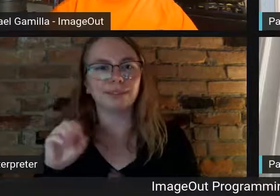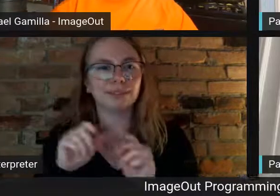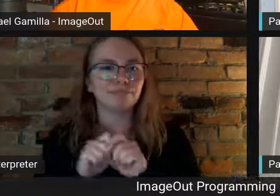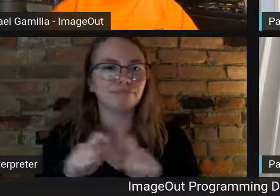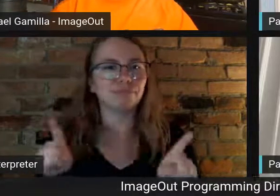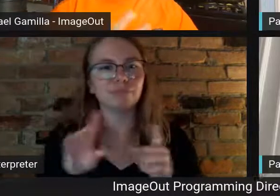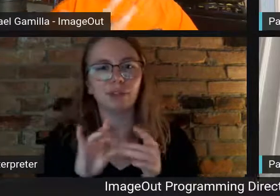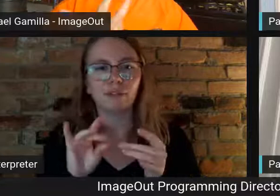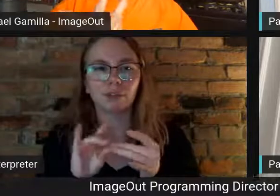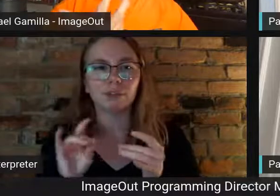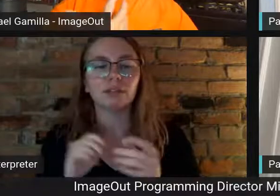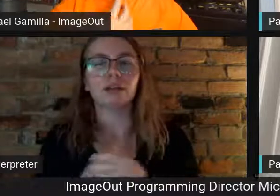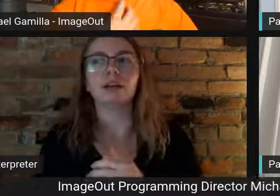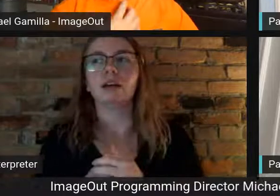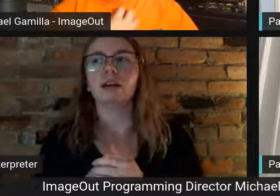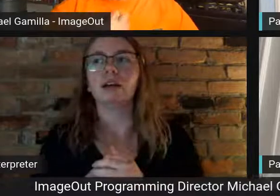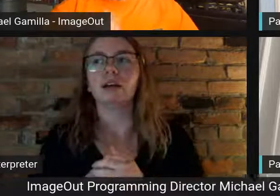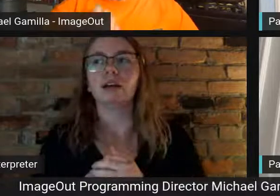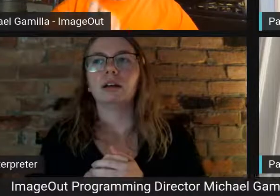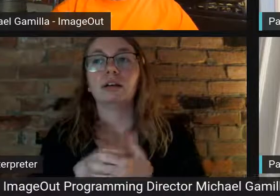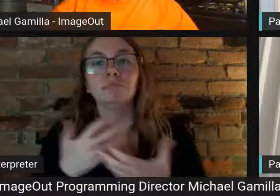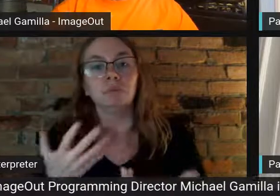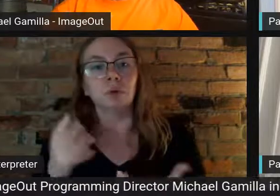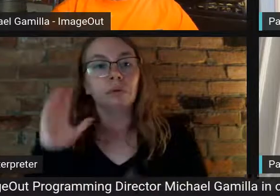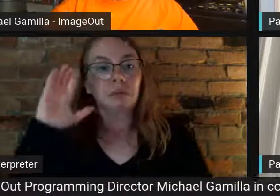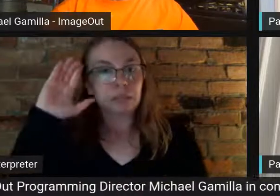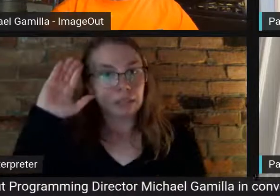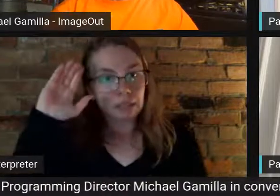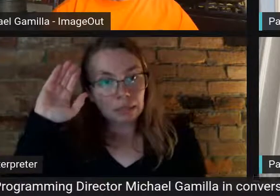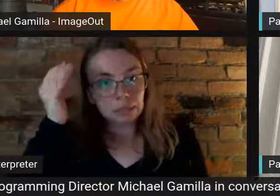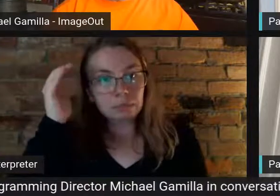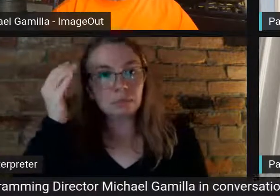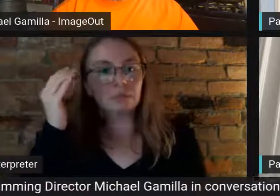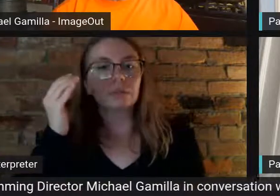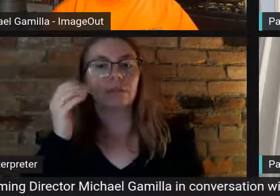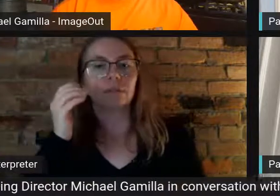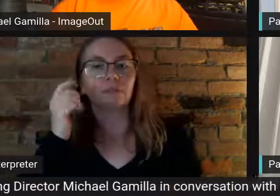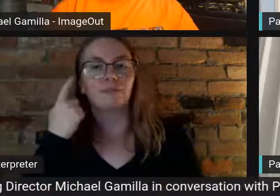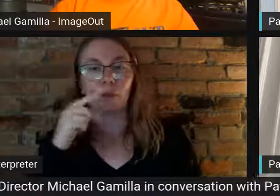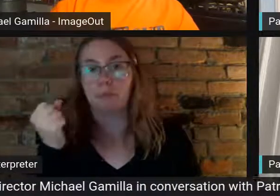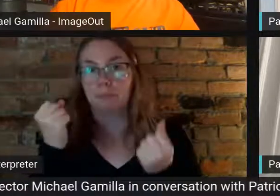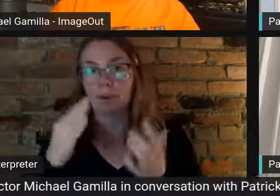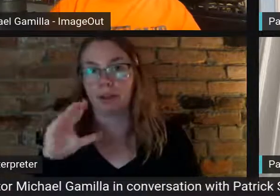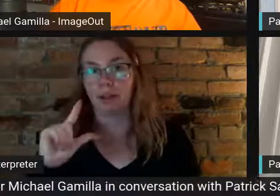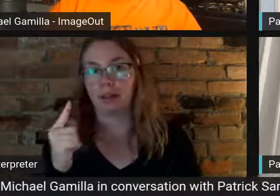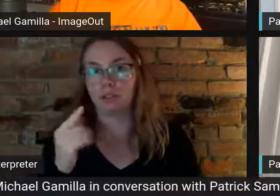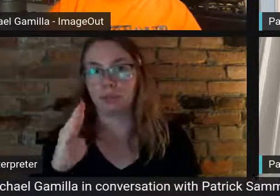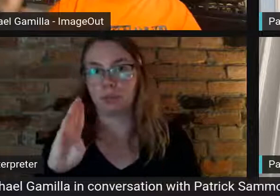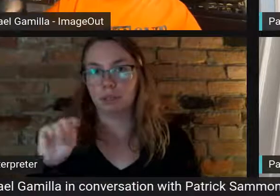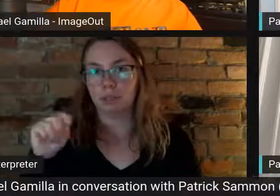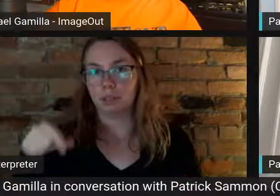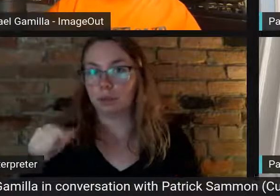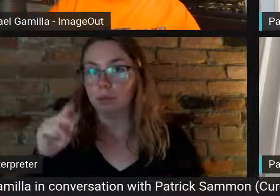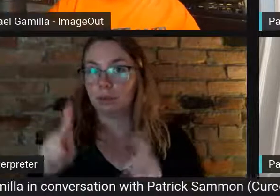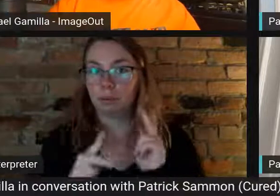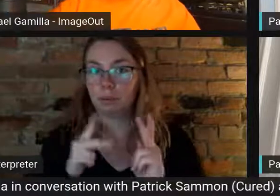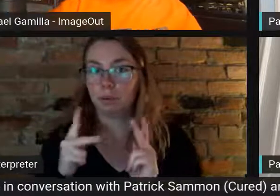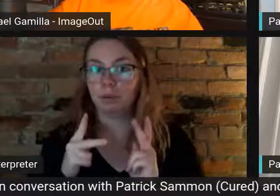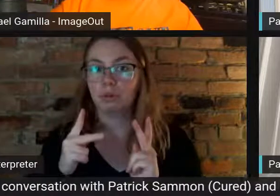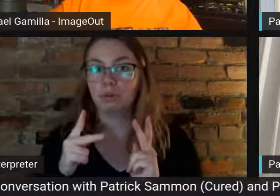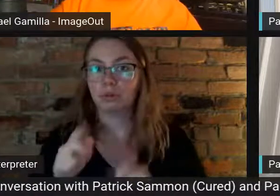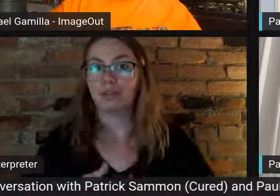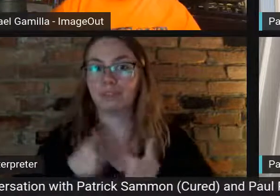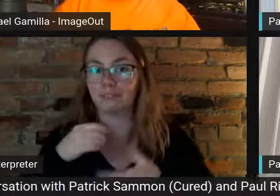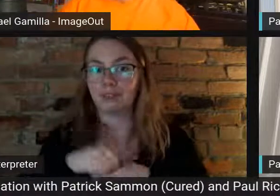So it seems like for a lot of the LGBTQ people in the Russian